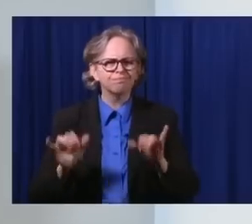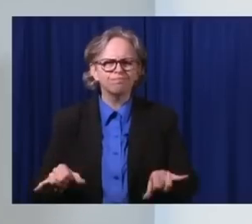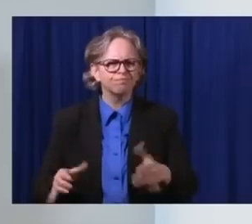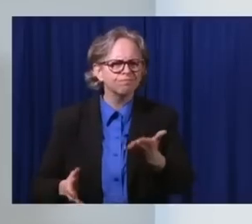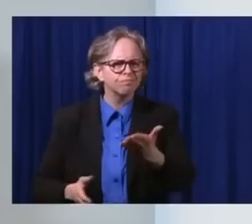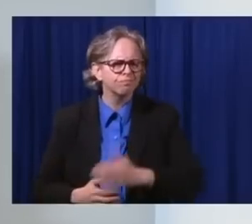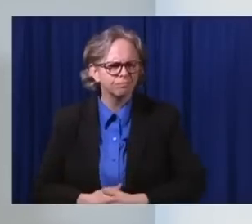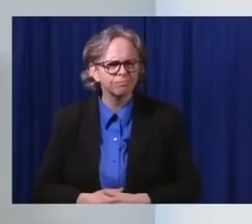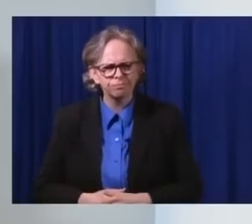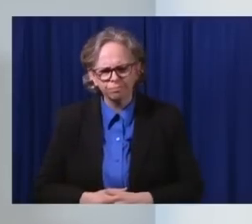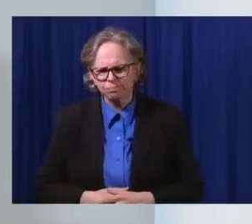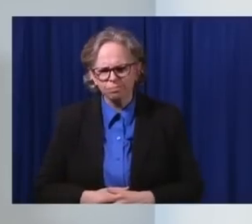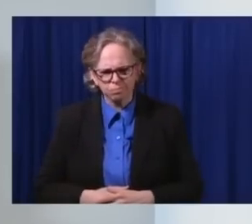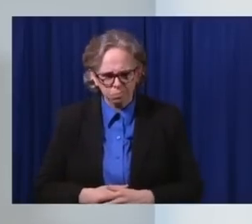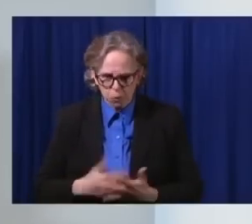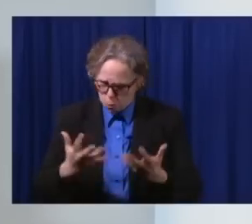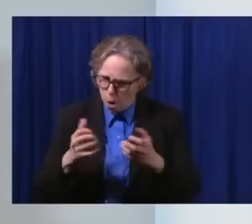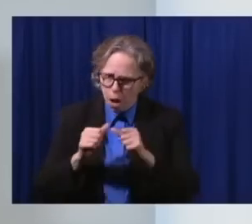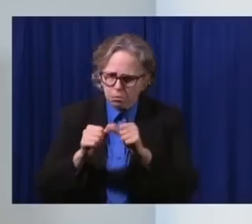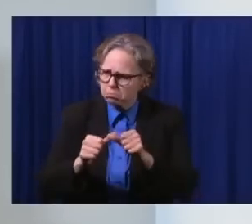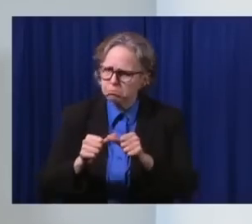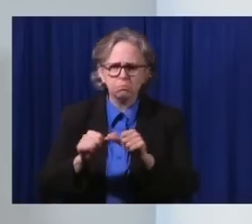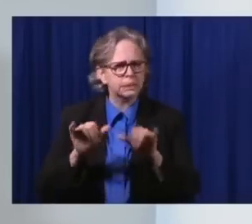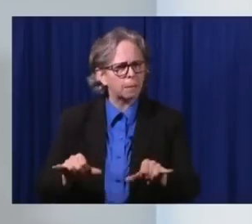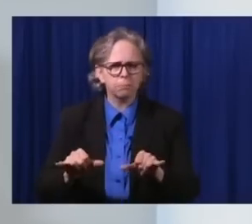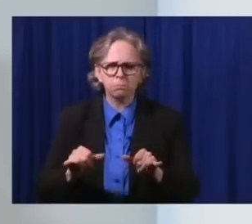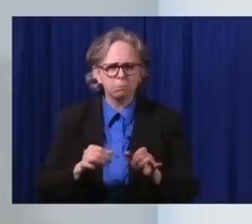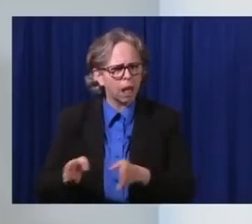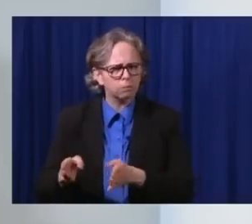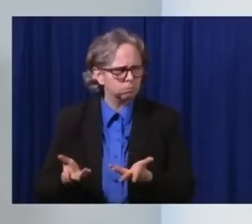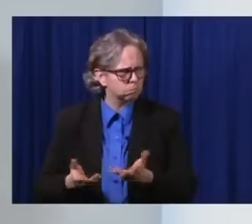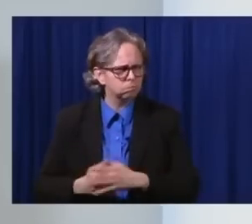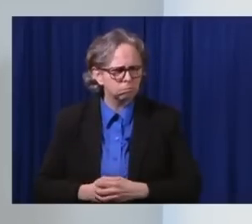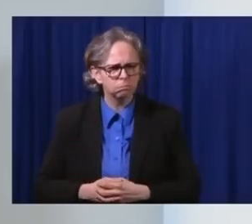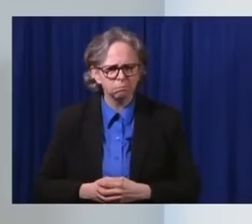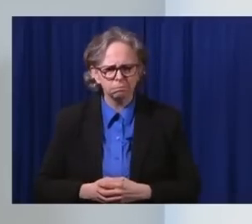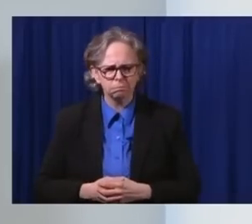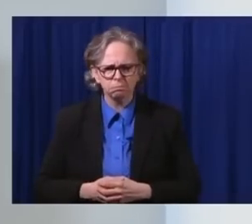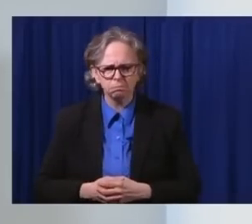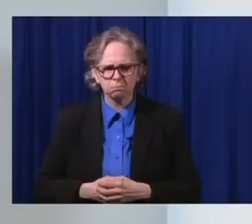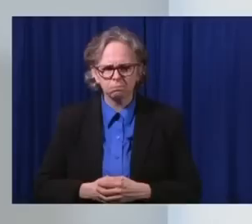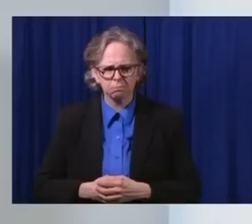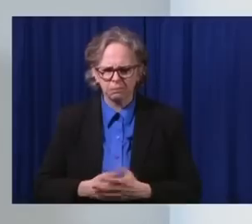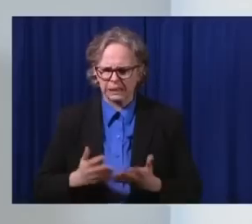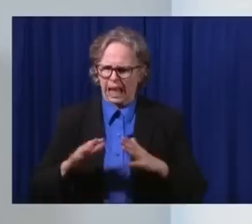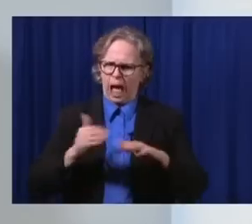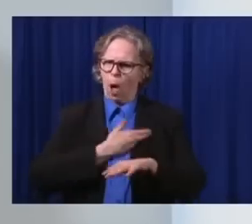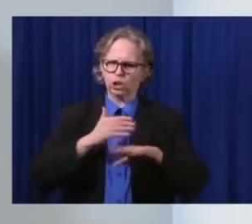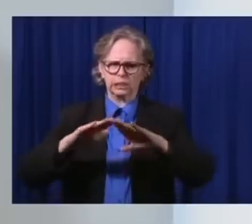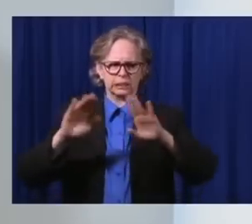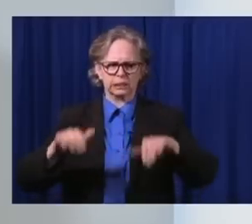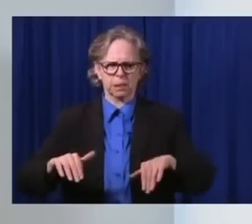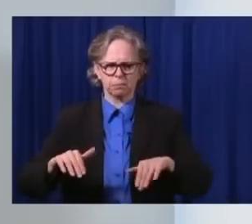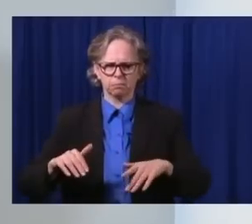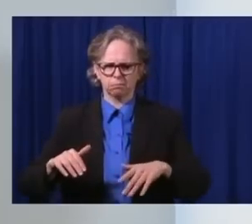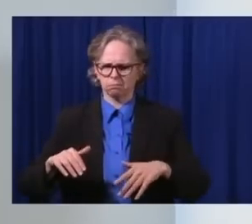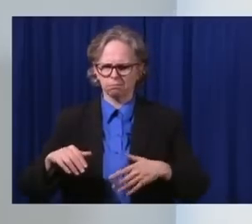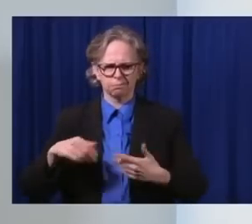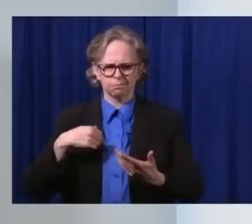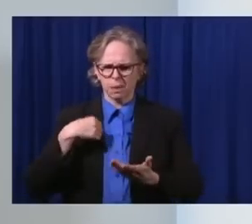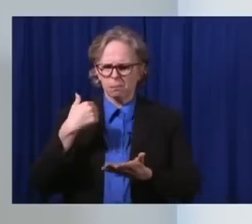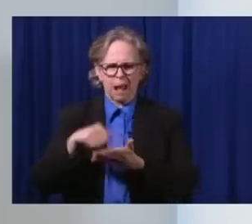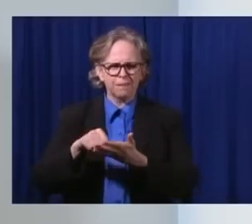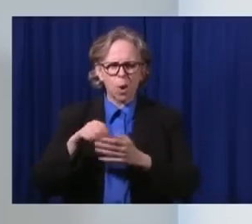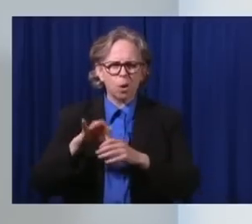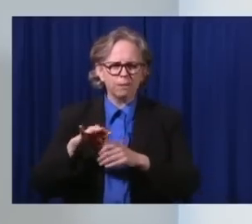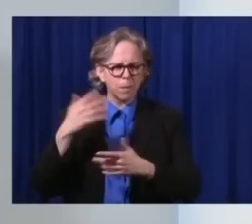do in Ohio for the future. This system where we've had mail-in voting for more than a decade in Ohio. We call it no-fault